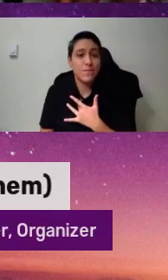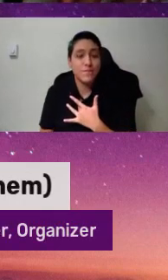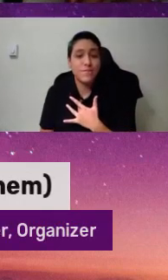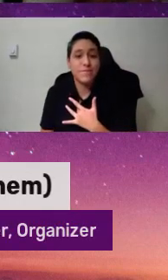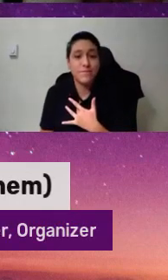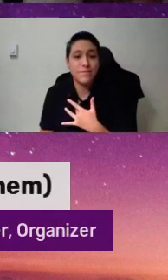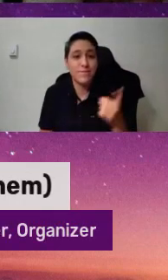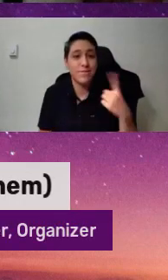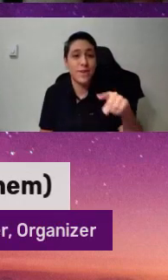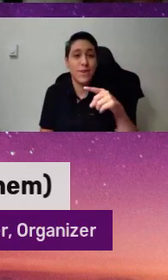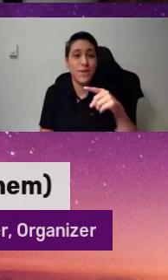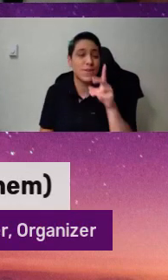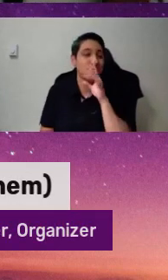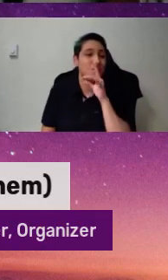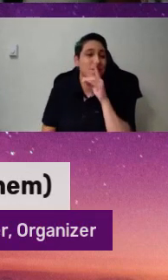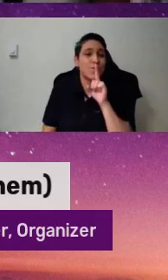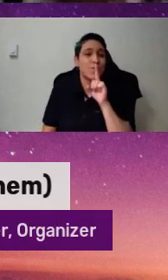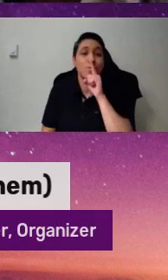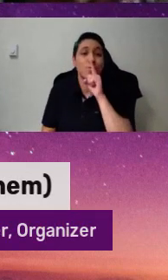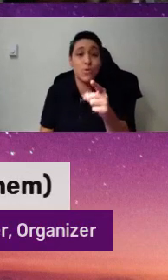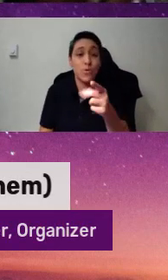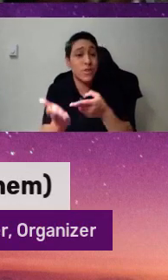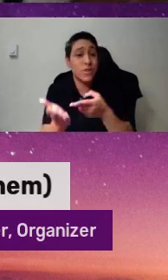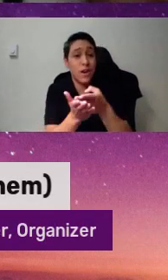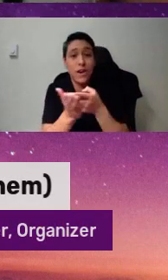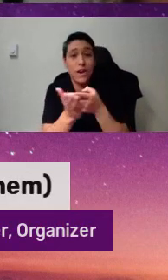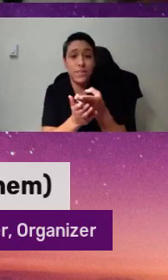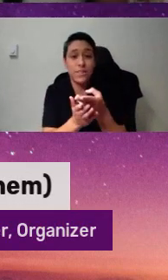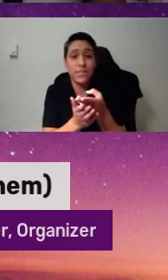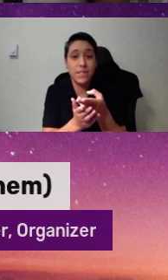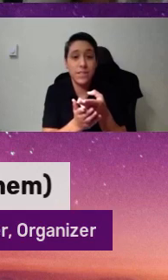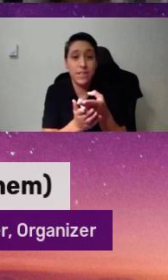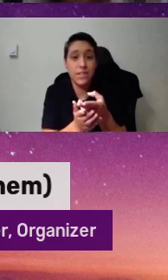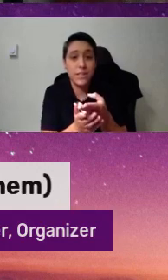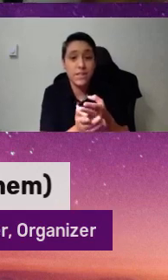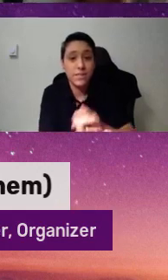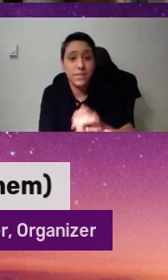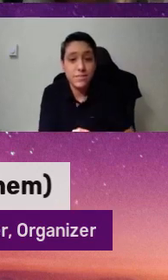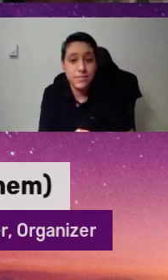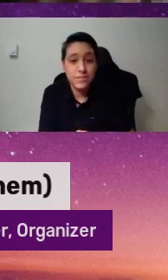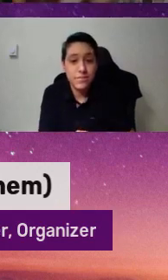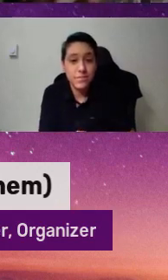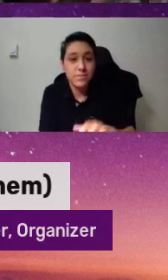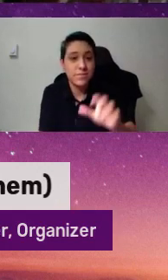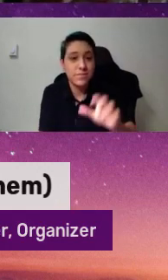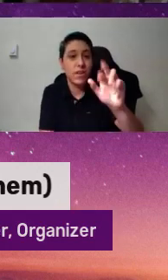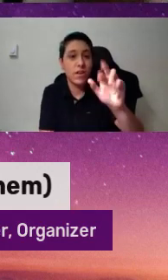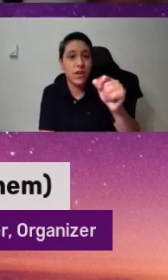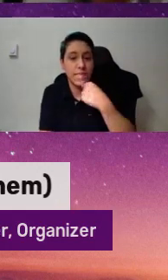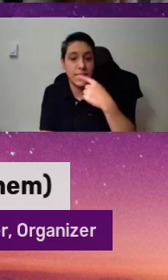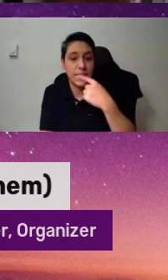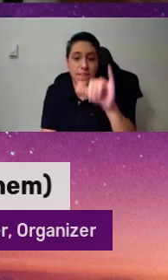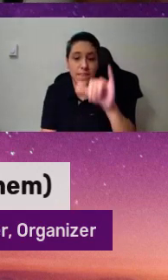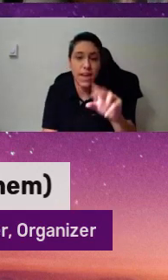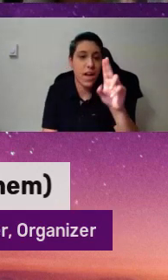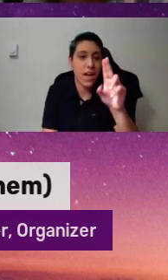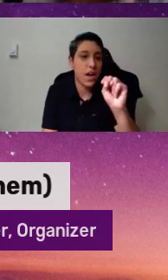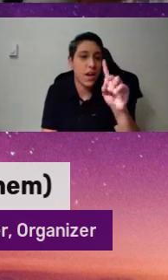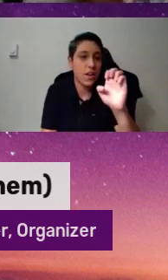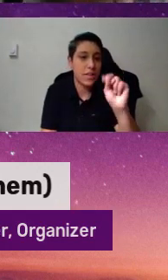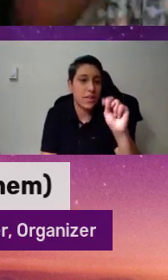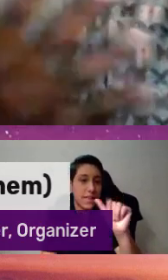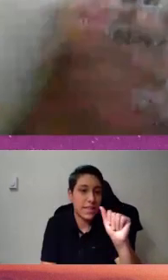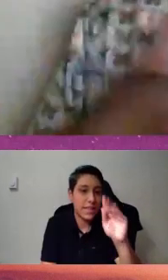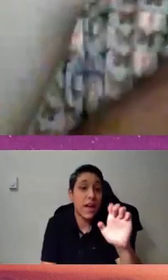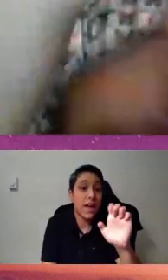right? The Ara, that phrase that you use, that undeniable presence, right? That comes through